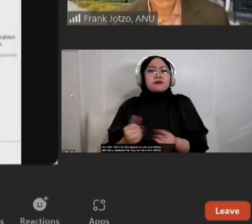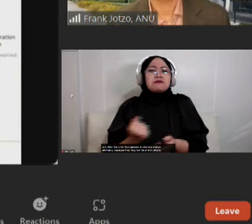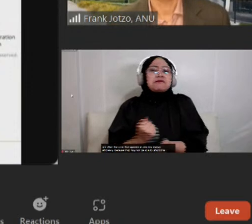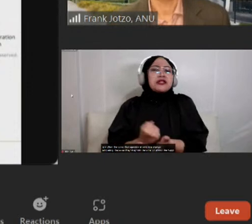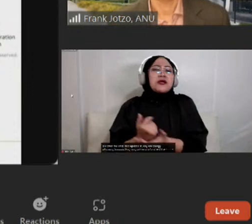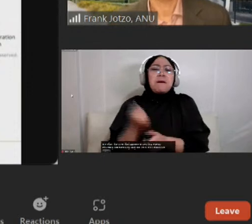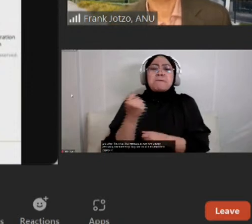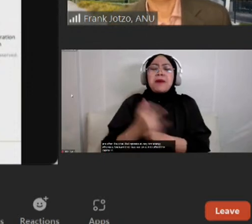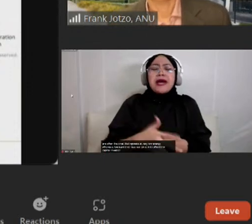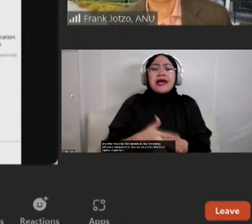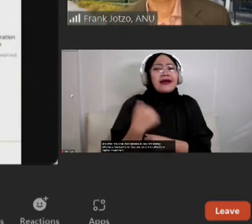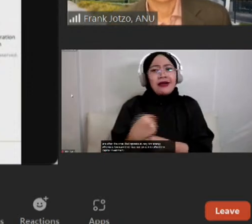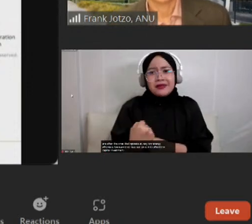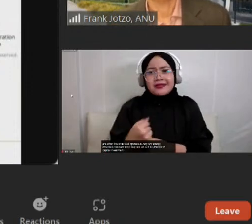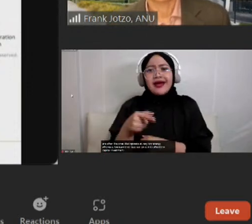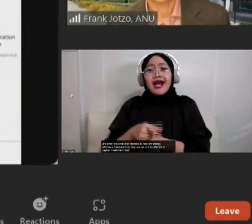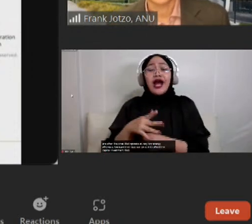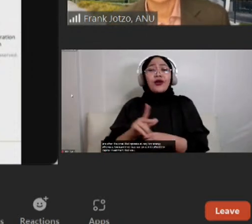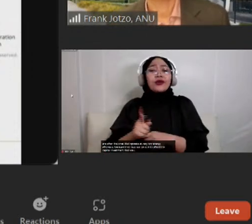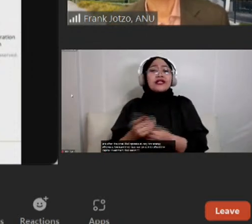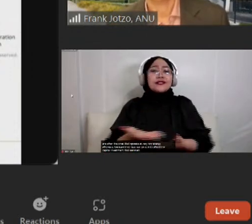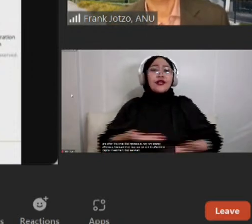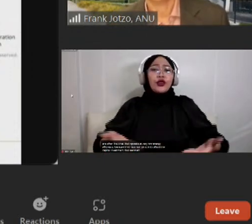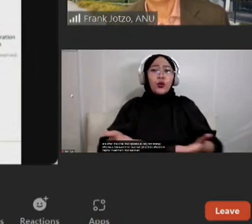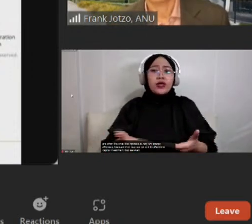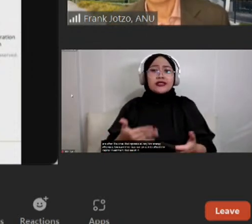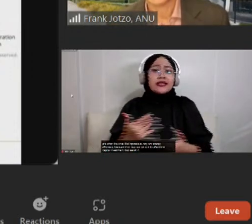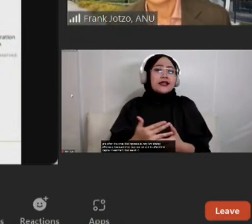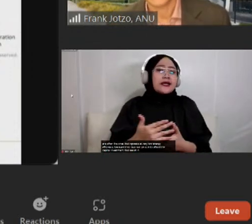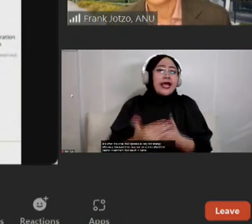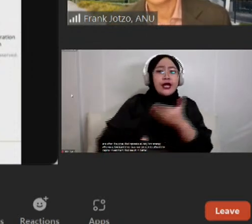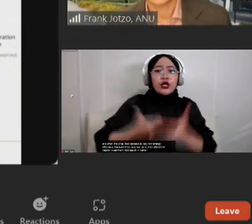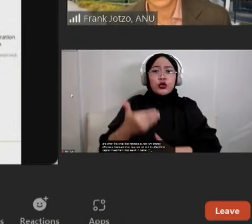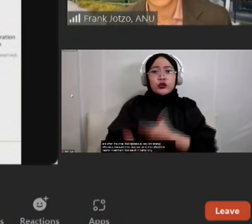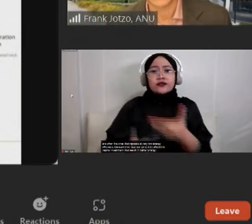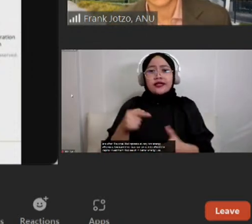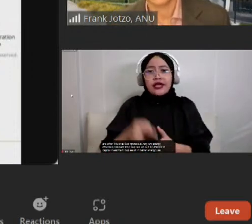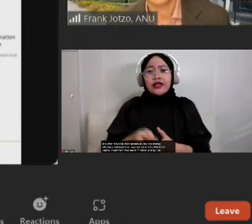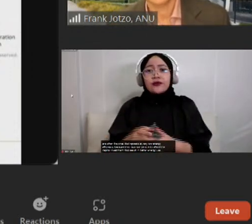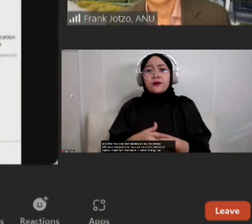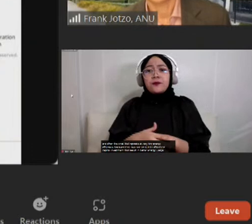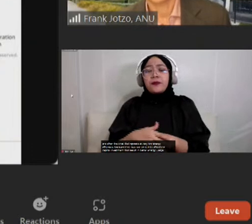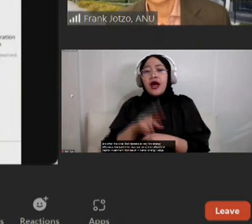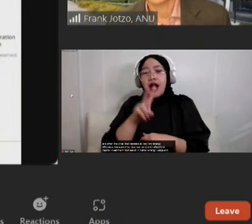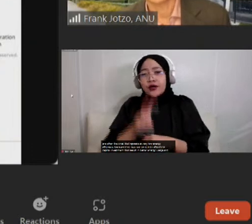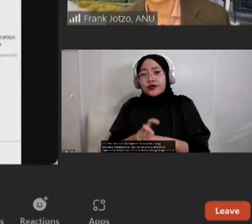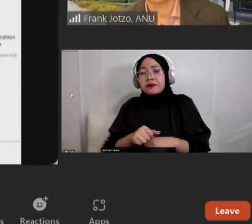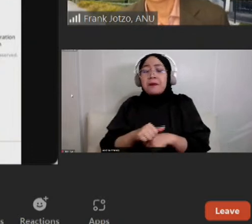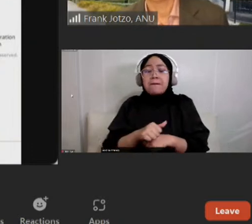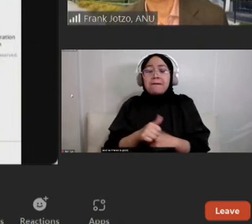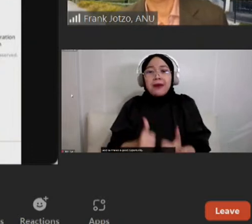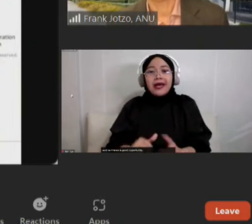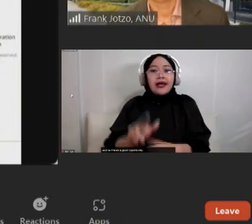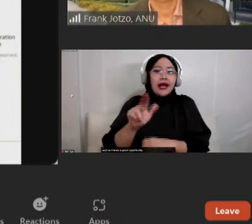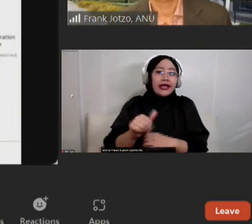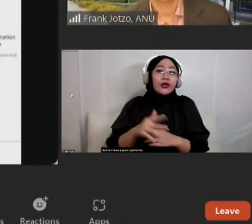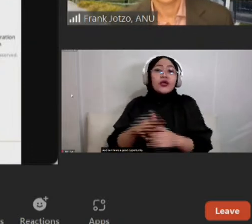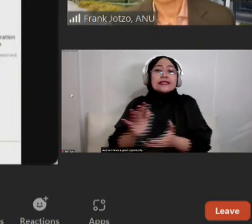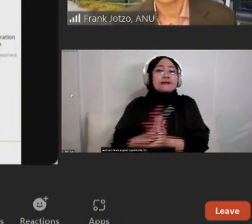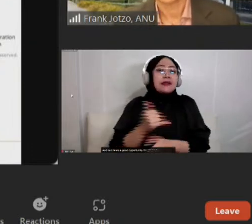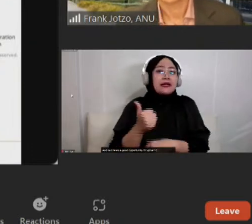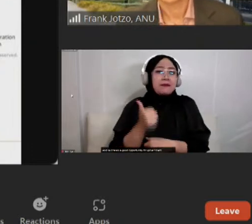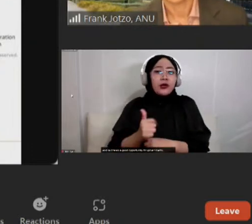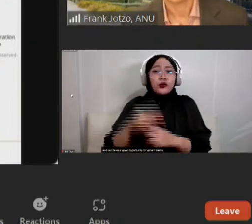the capital investments that result in better energy usage. And so there's a good opportunity